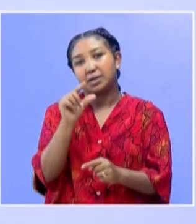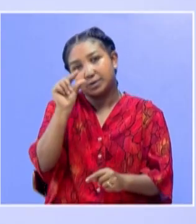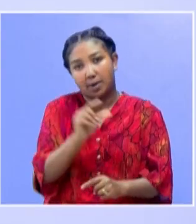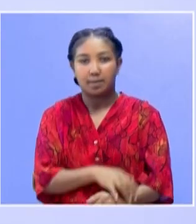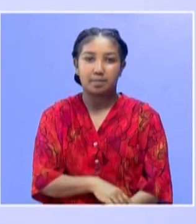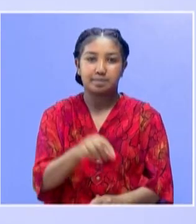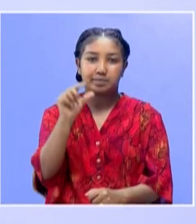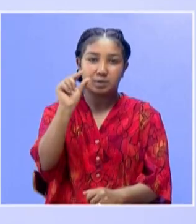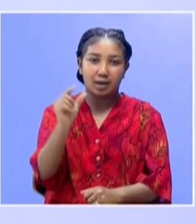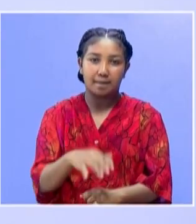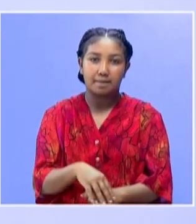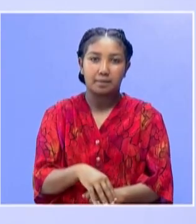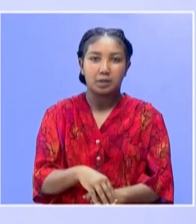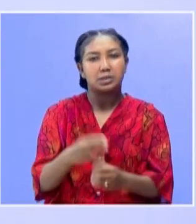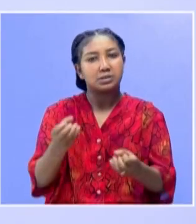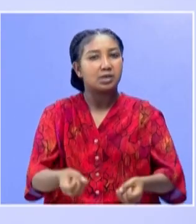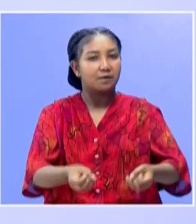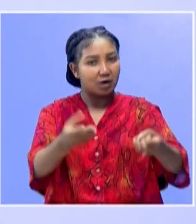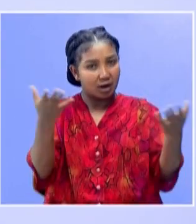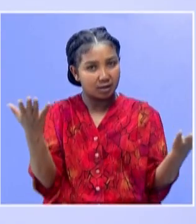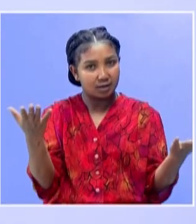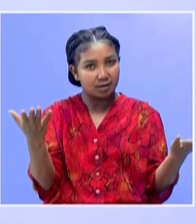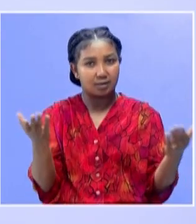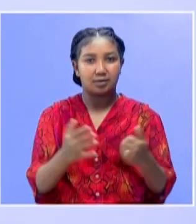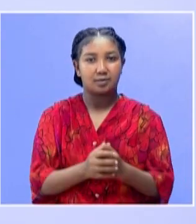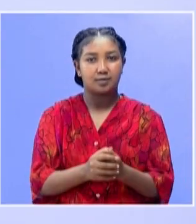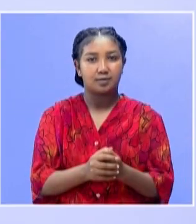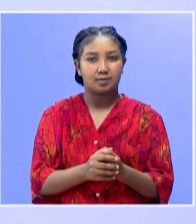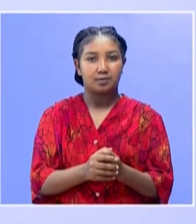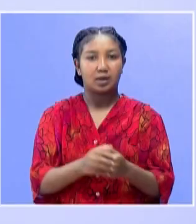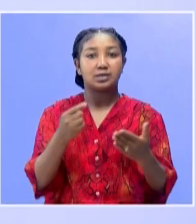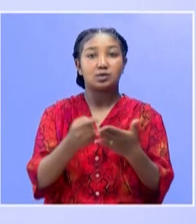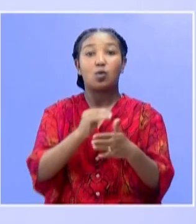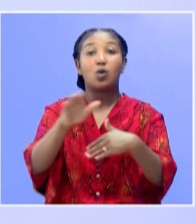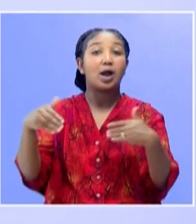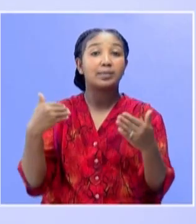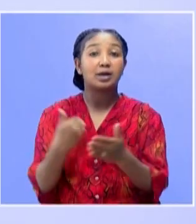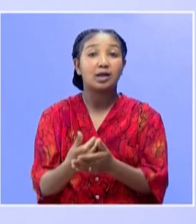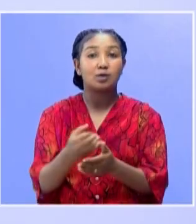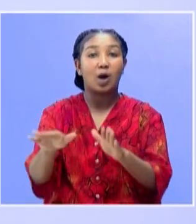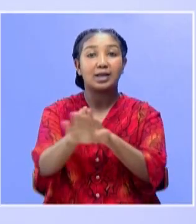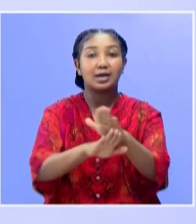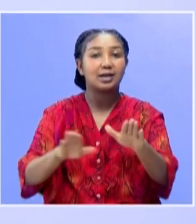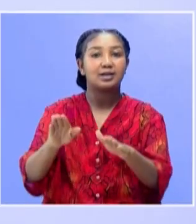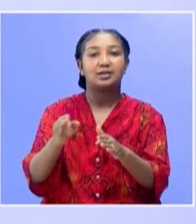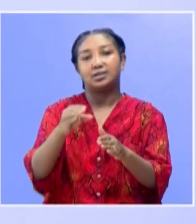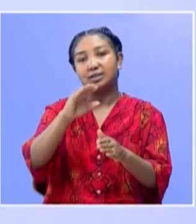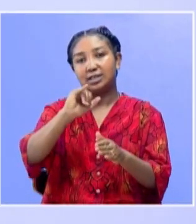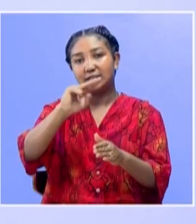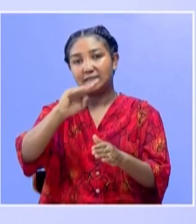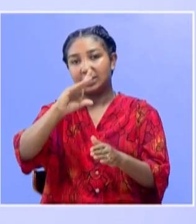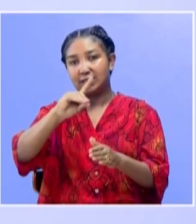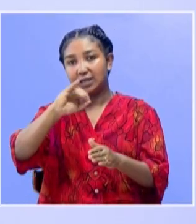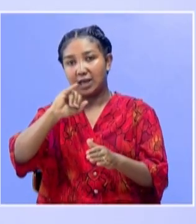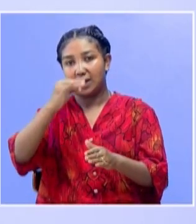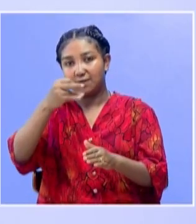yeah, some, several, yes? These are all what? Under indefinite